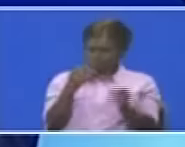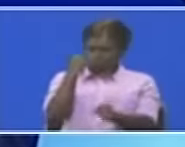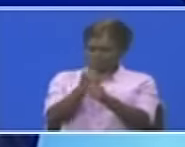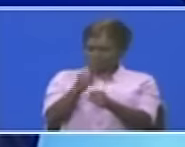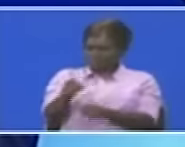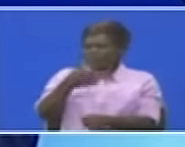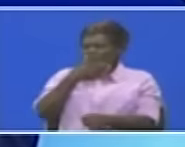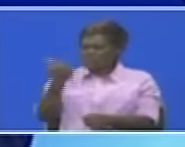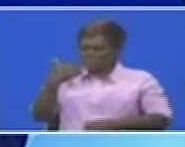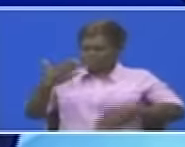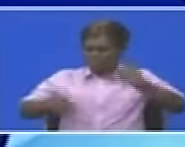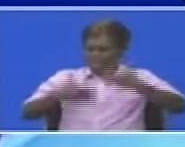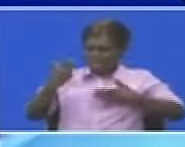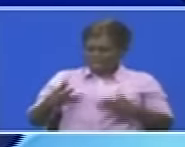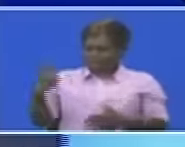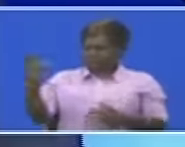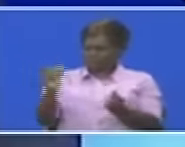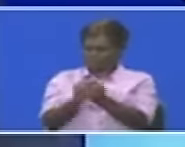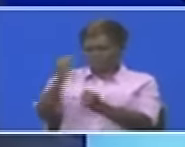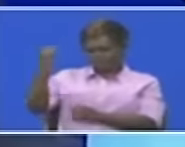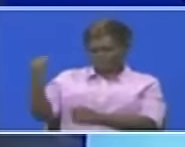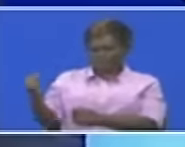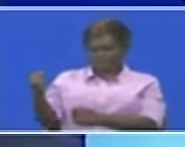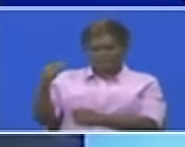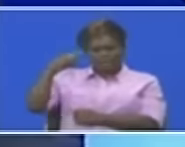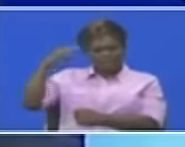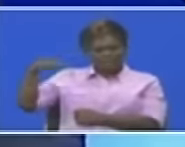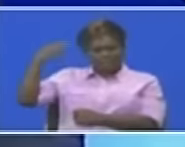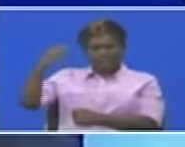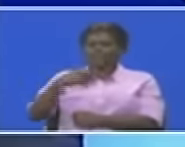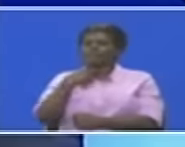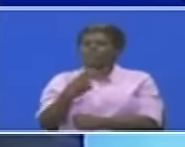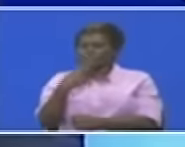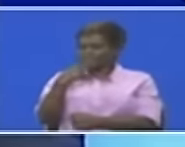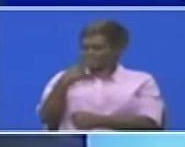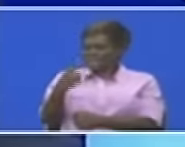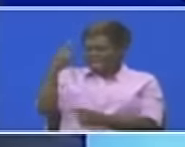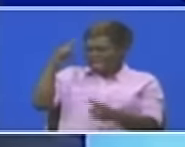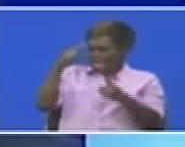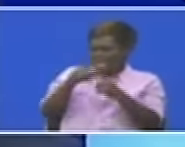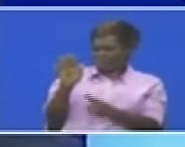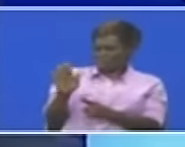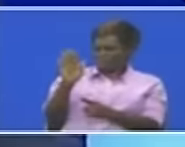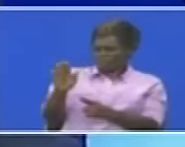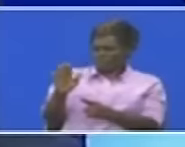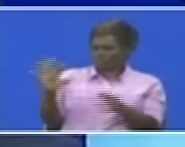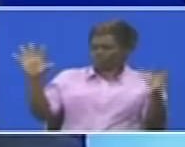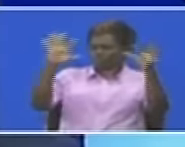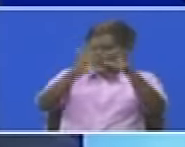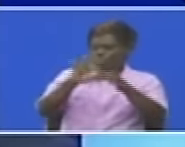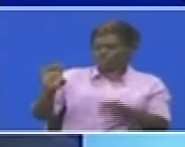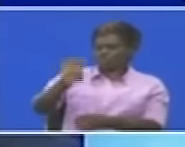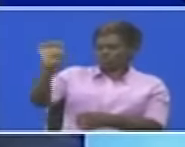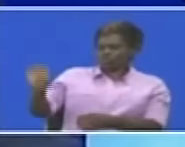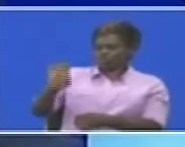the best players in the KPL in 2015. Mathare United youngster also revealed his admiration to play in Europe, and as Robinson